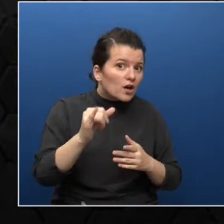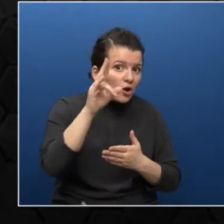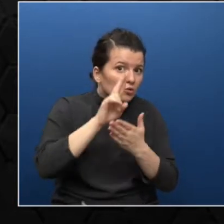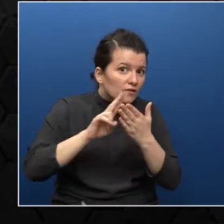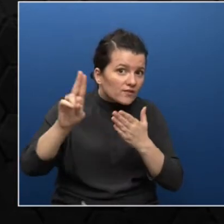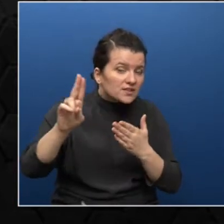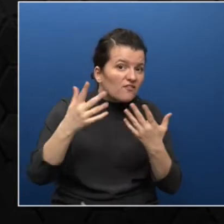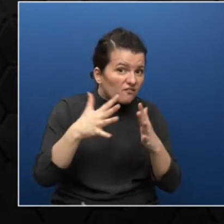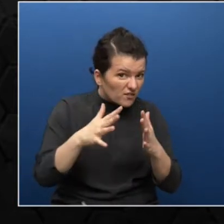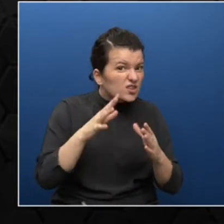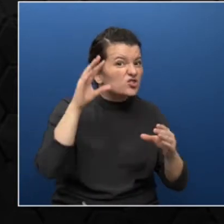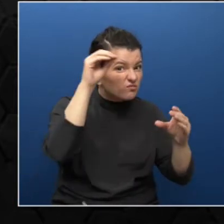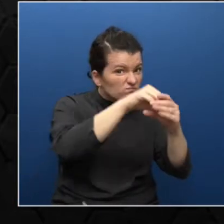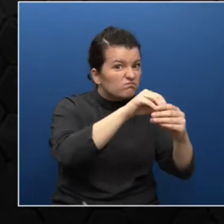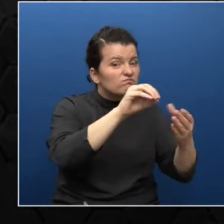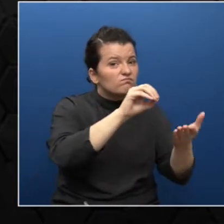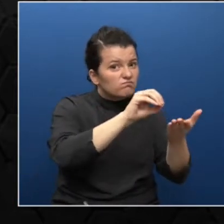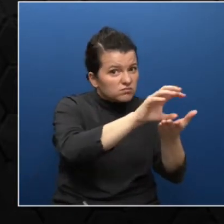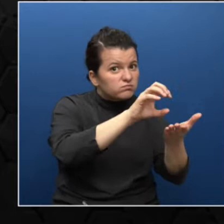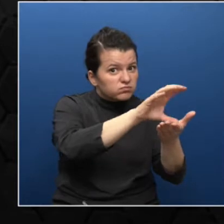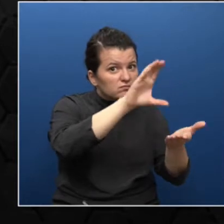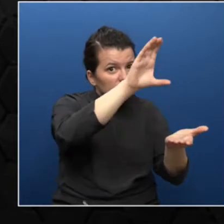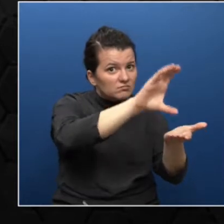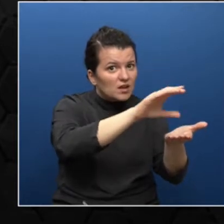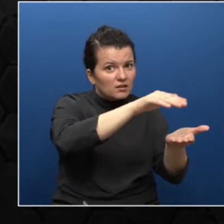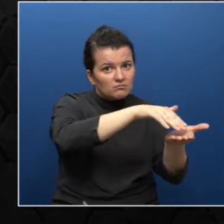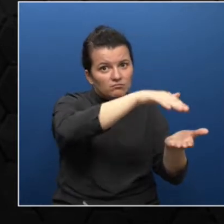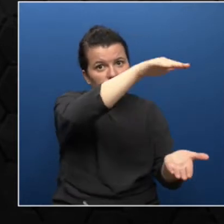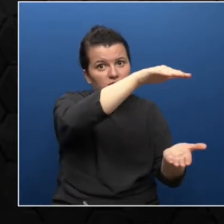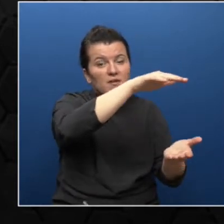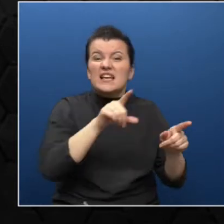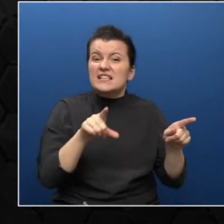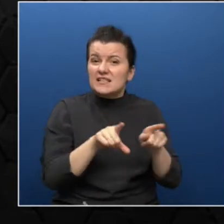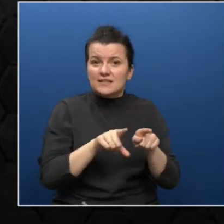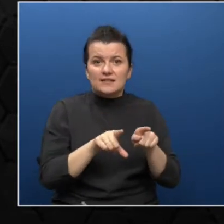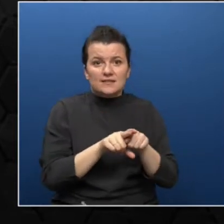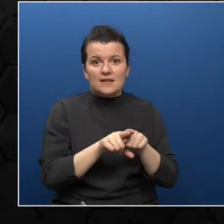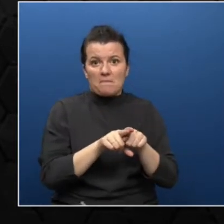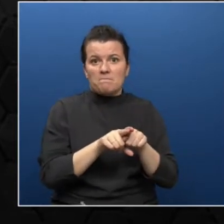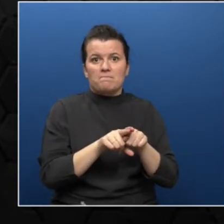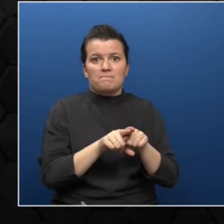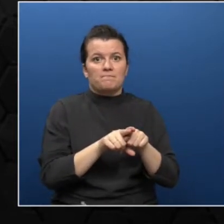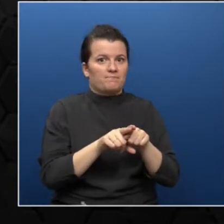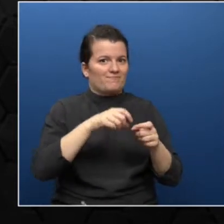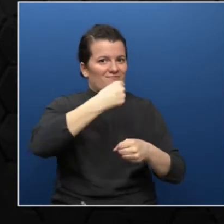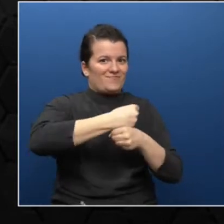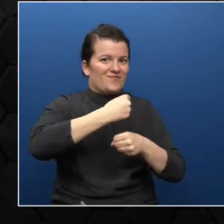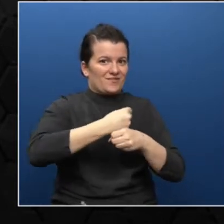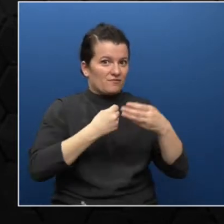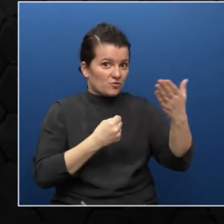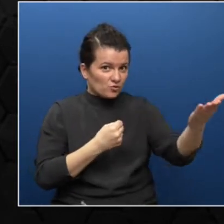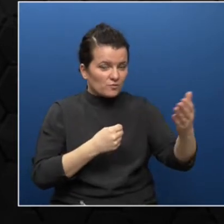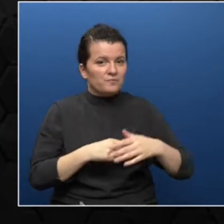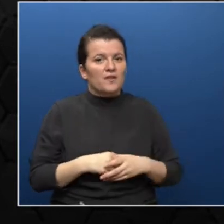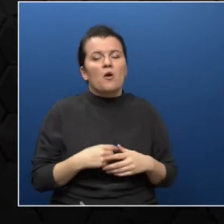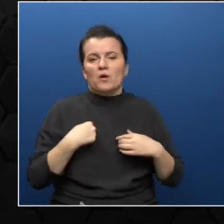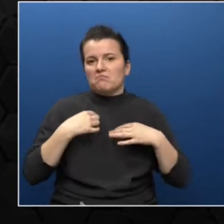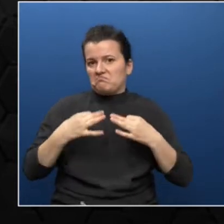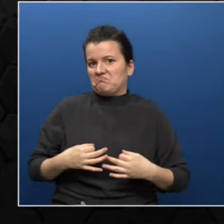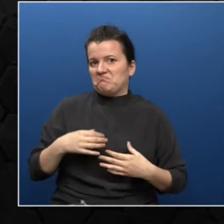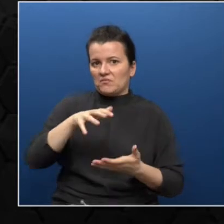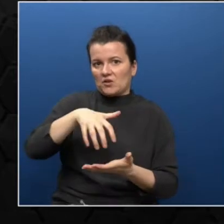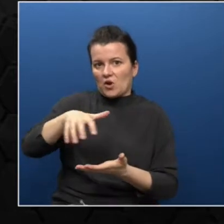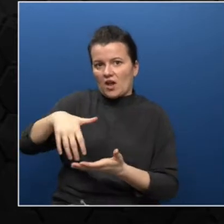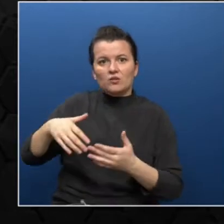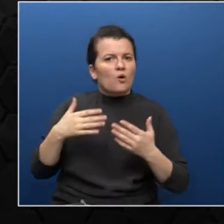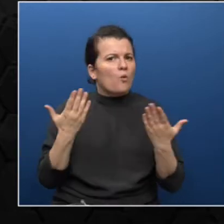that is applied to this particular task. Then we'll visualize some of the data